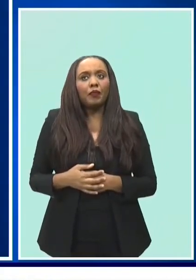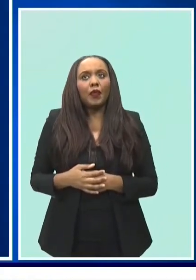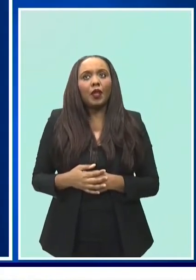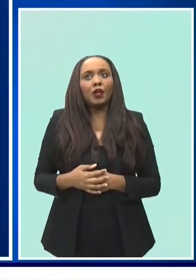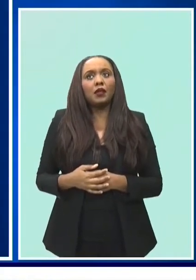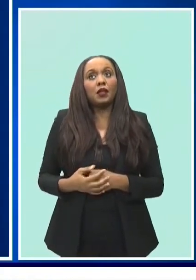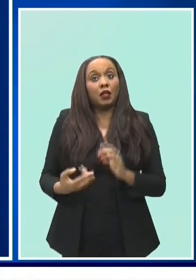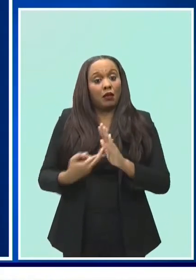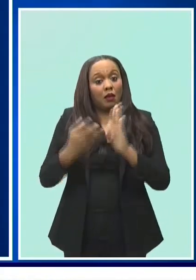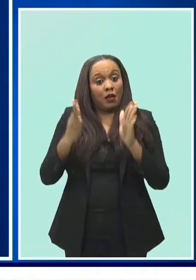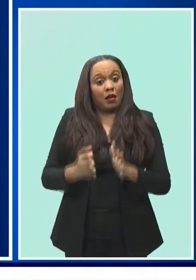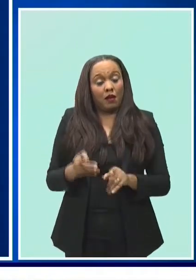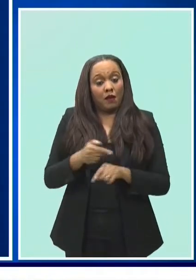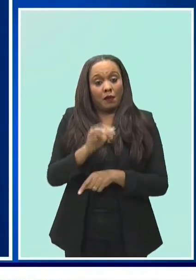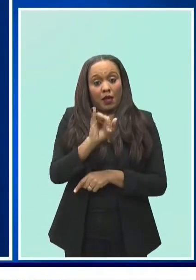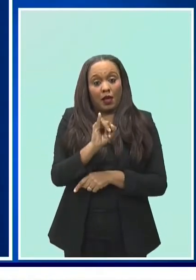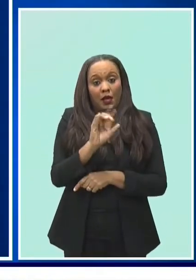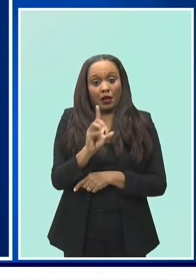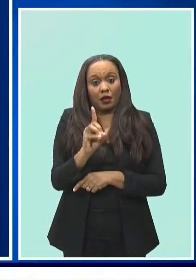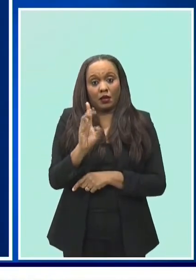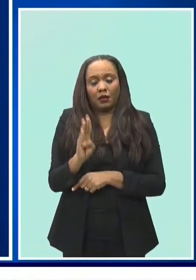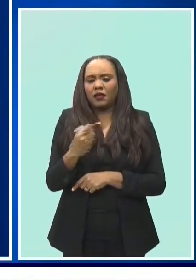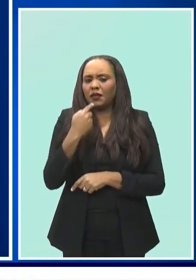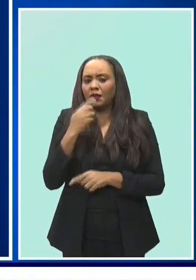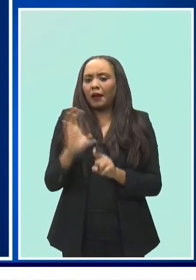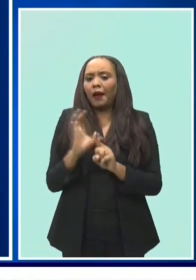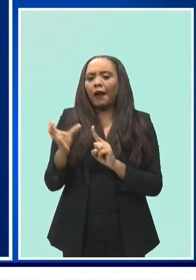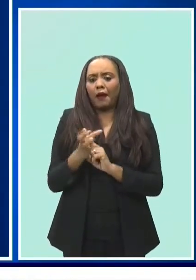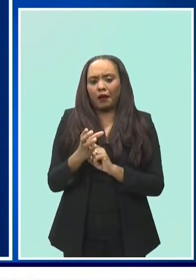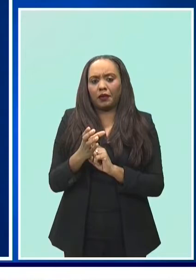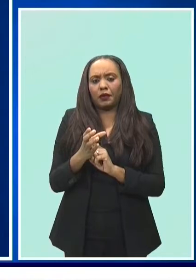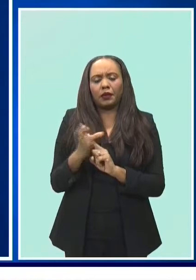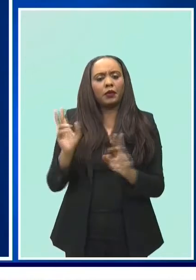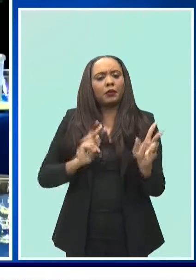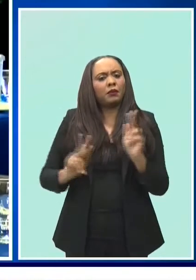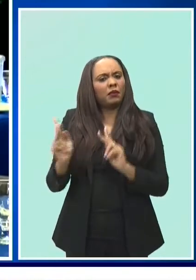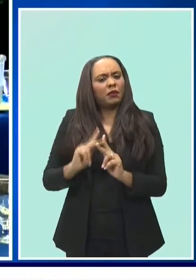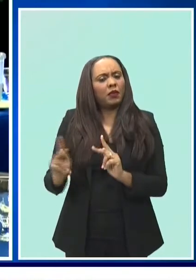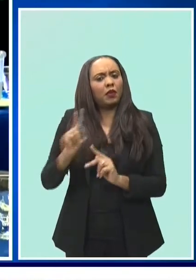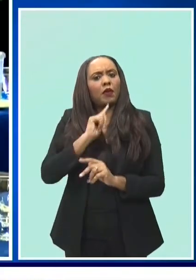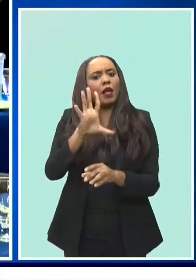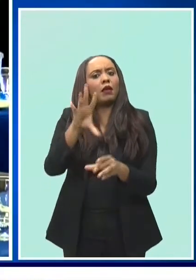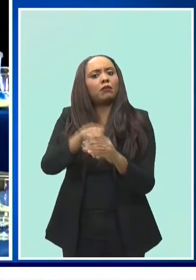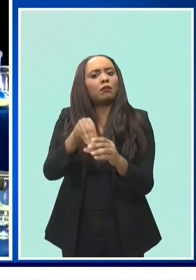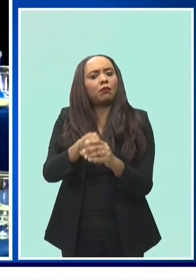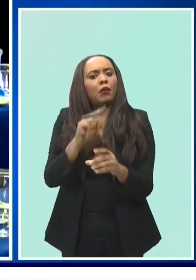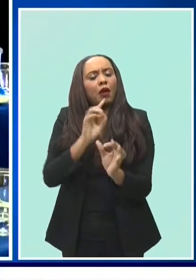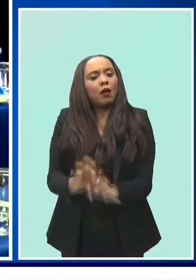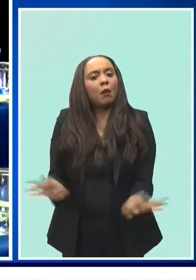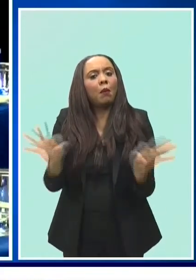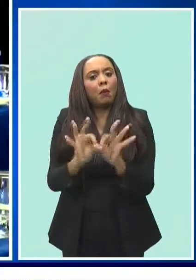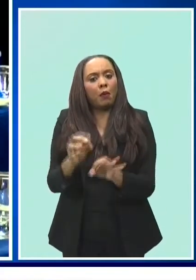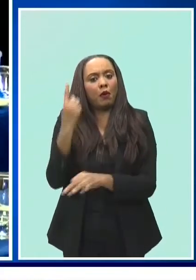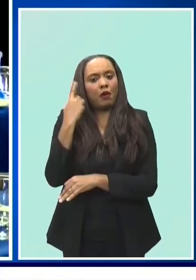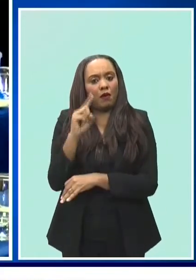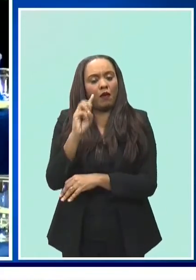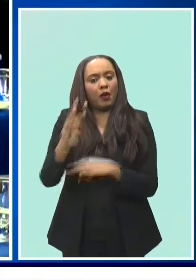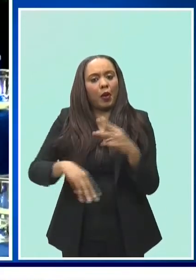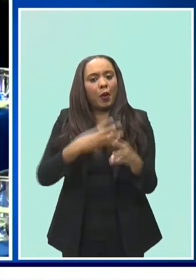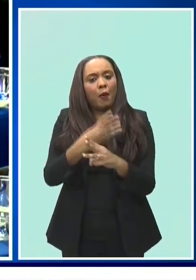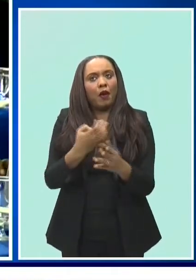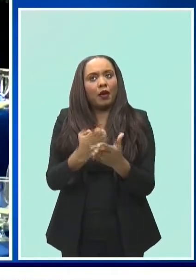Javier Ura, is suggesting that the cultural industries have a greater role to play in the world economy than the $2 to $4 billion